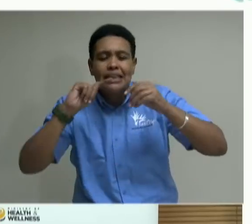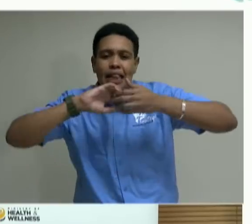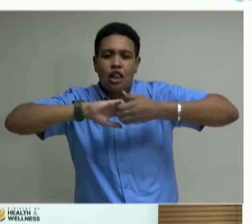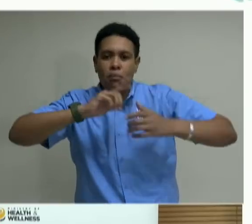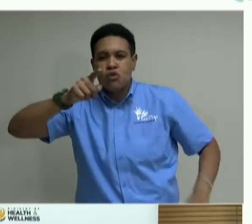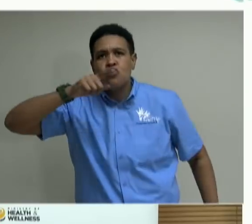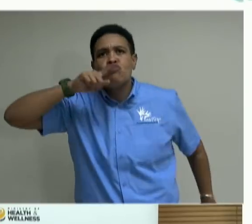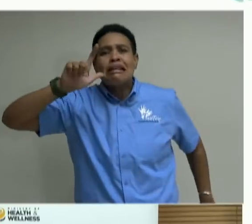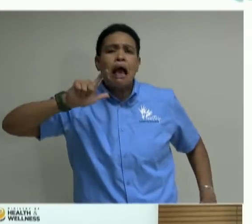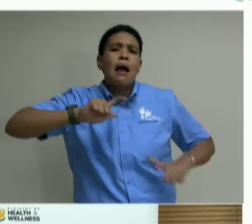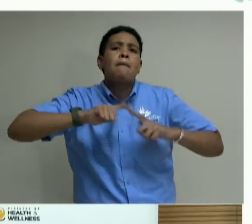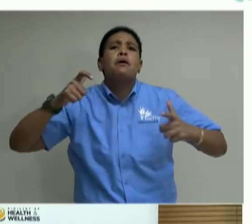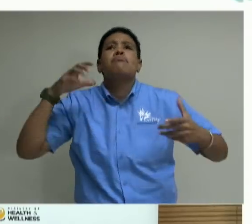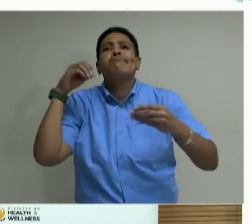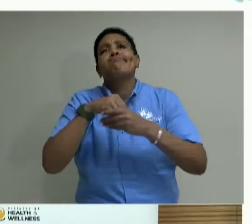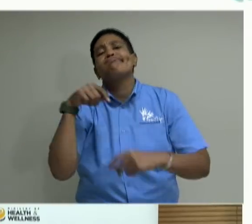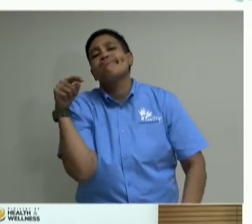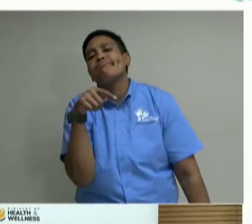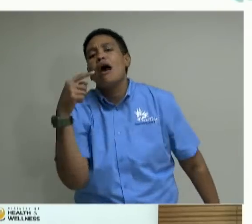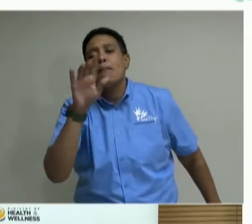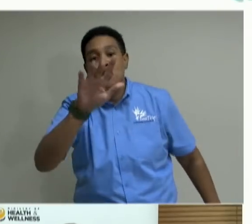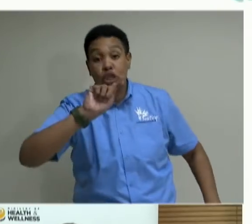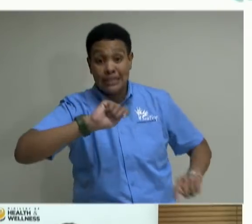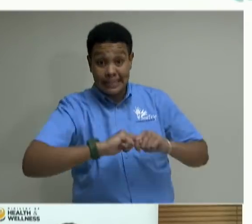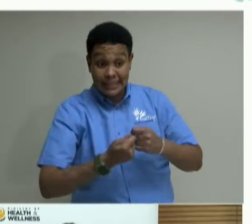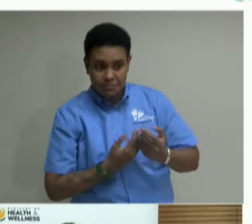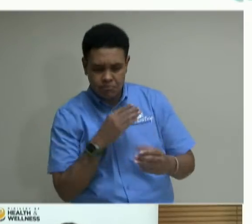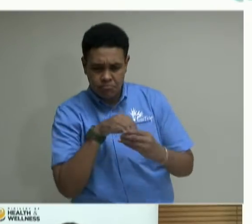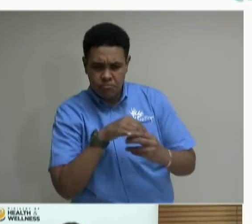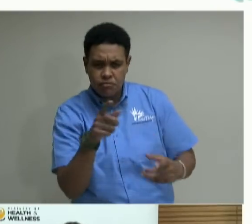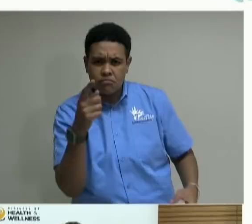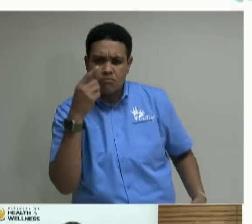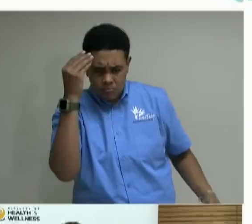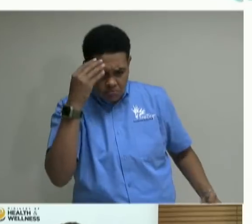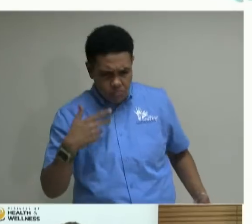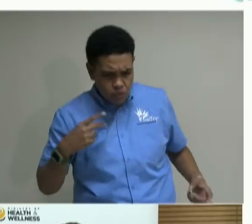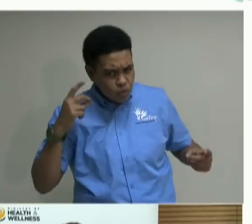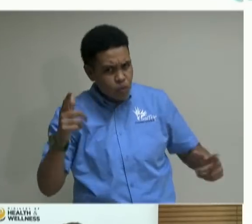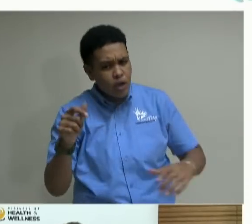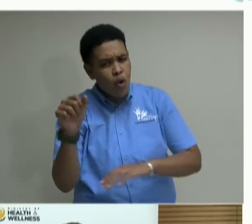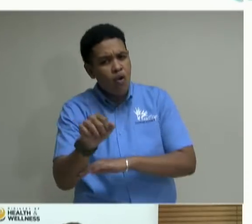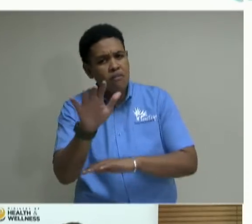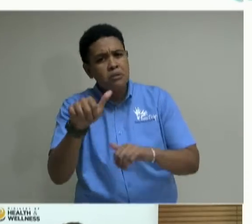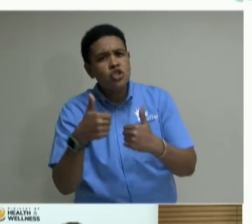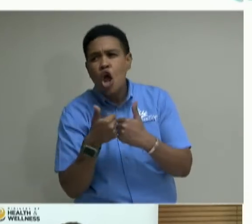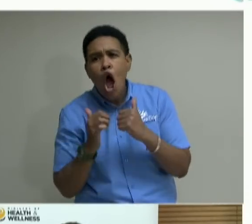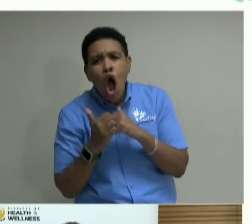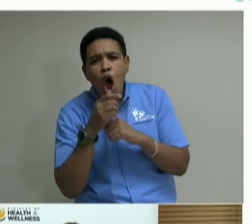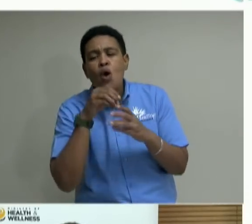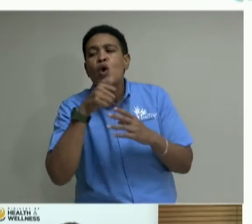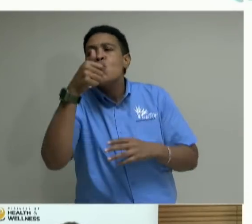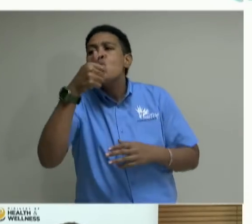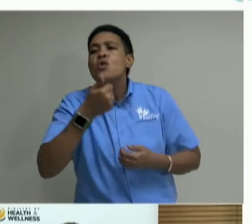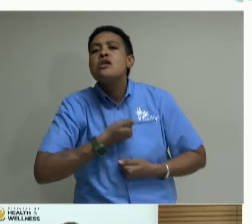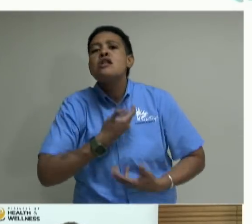You were a big part of that, you and your team. Just tell us quickly how you overcome the challenge in your own words.